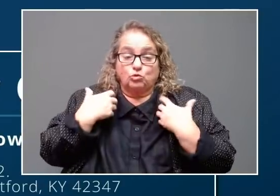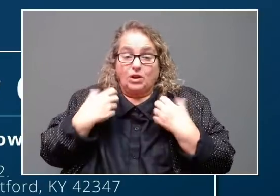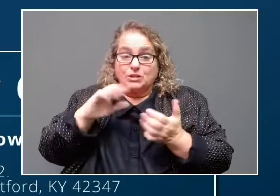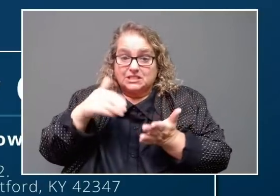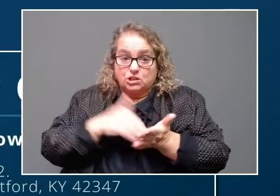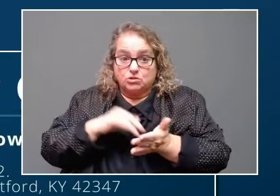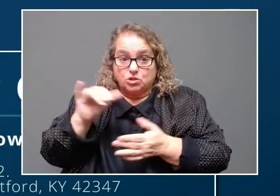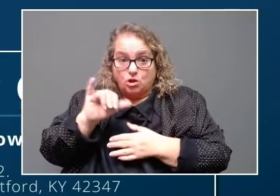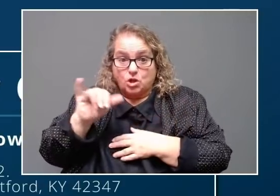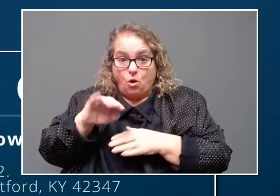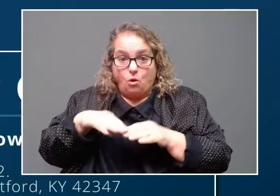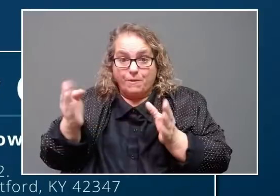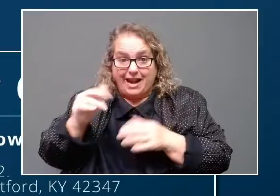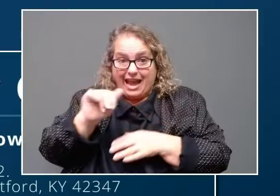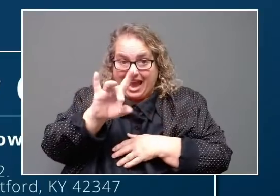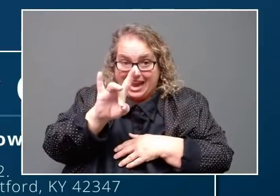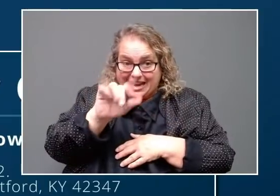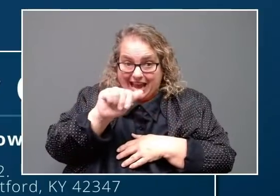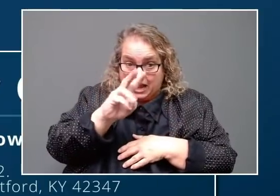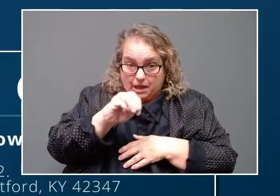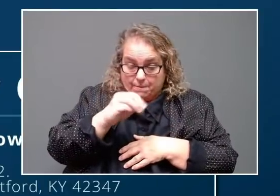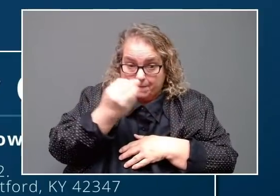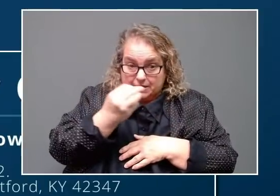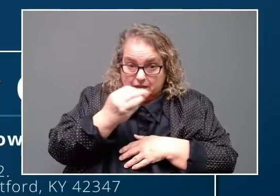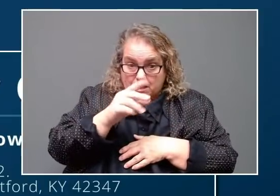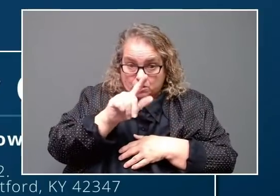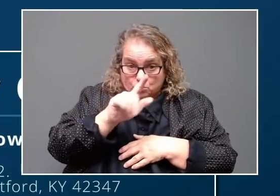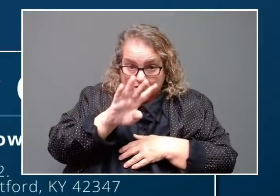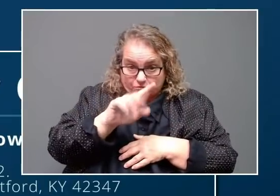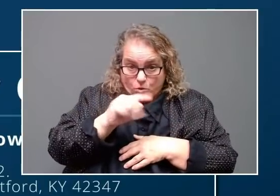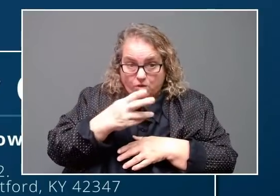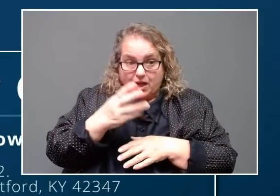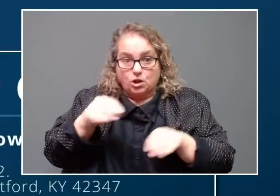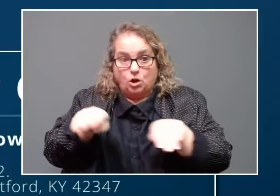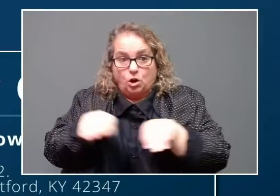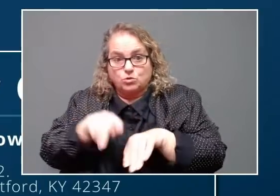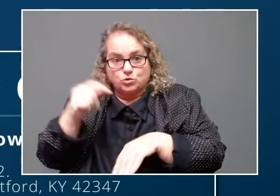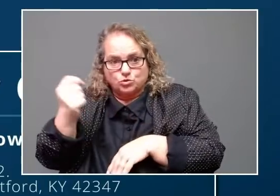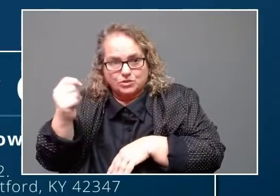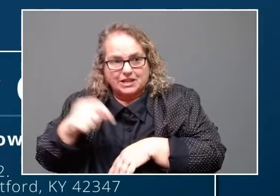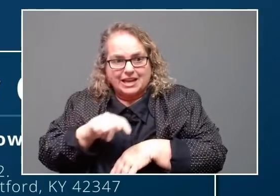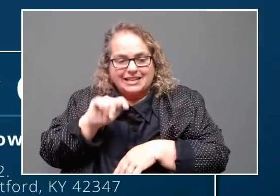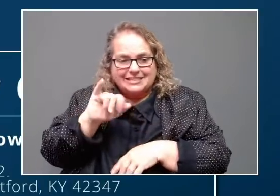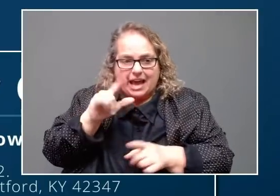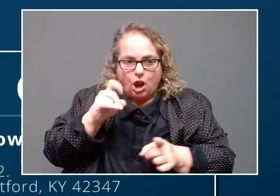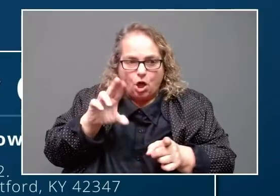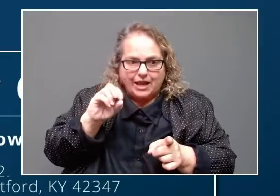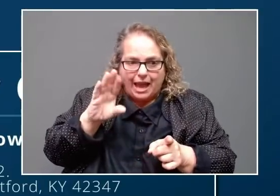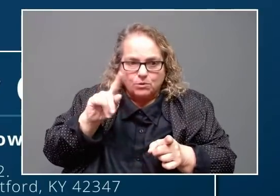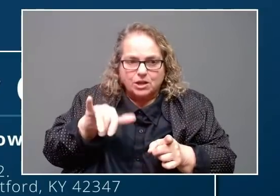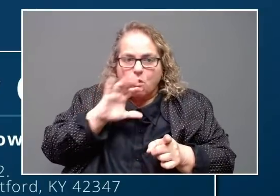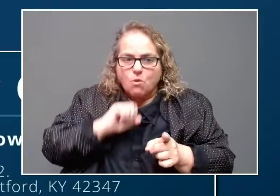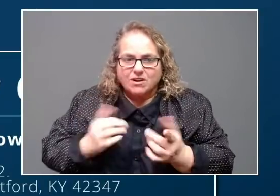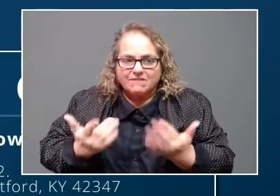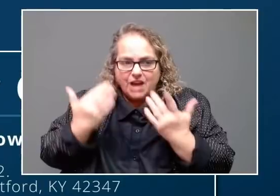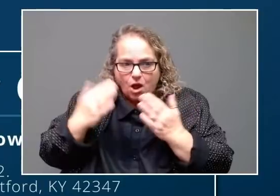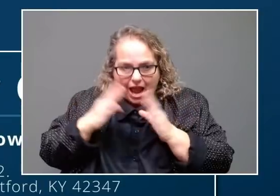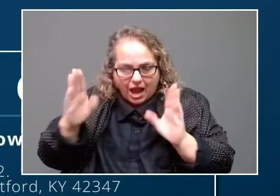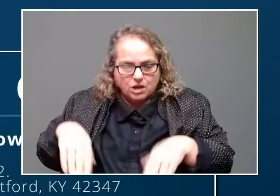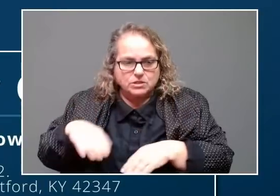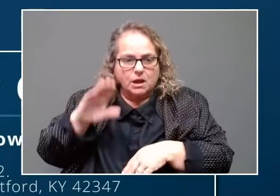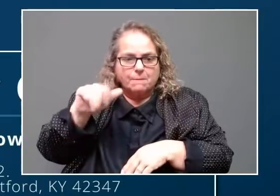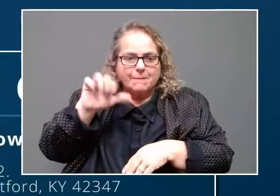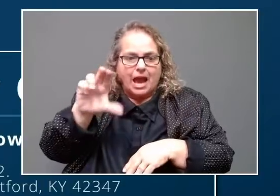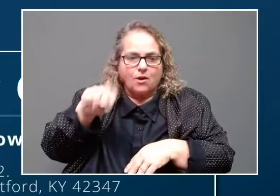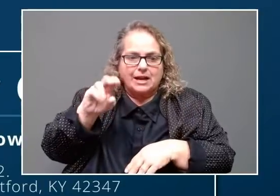24th and will close at the end of Tuesday. Taylor County at the Old Firehouse, Barron County at the Cave City Police Department,